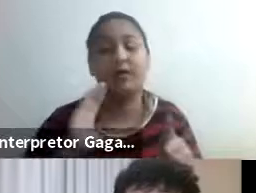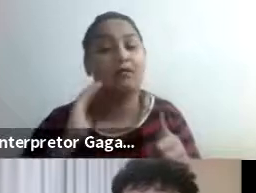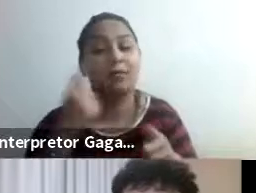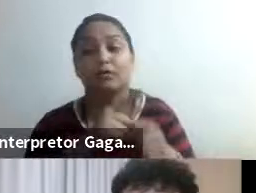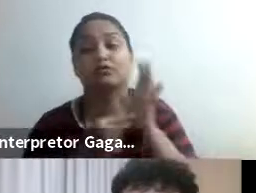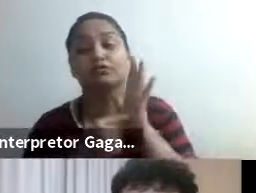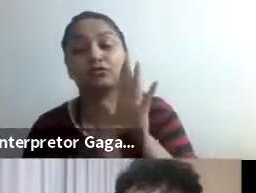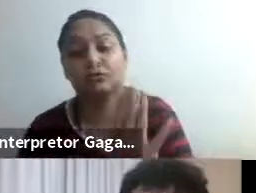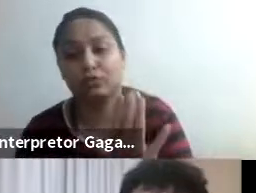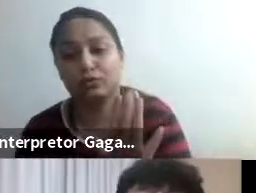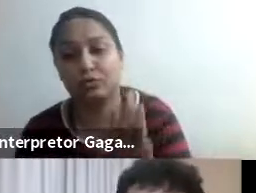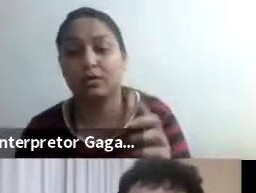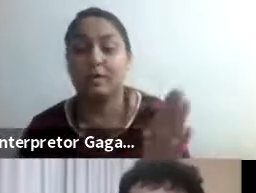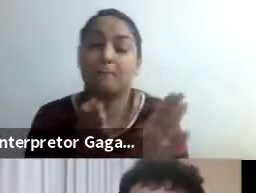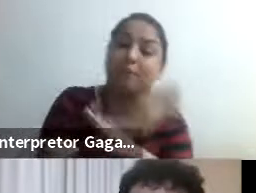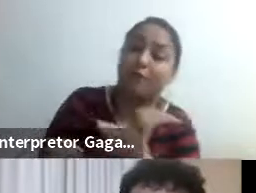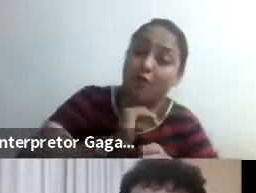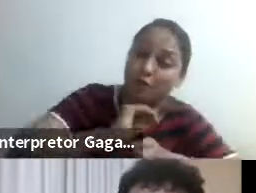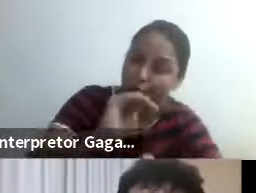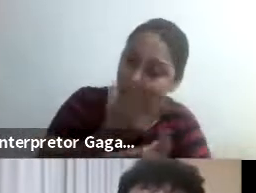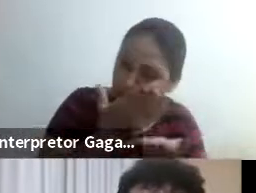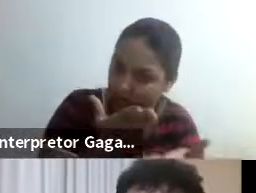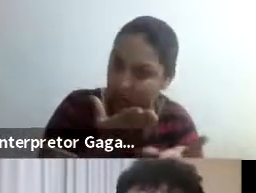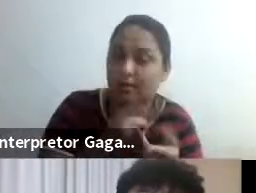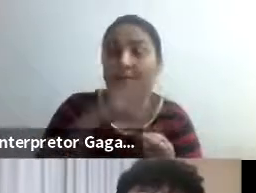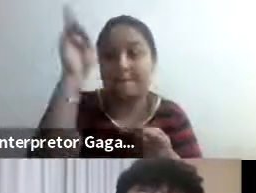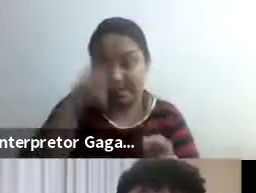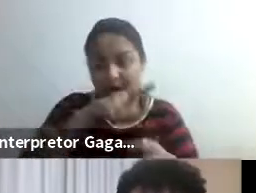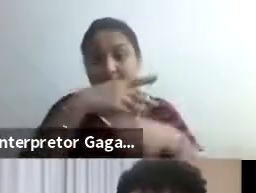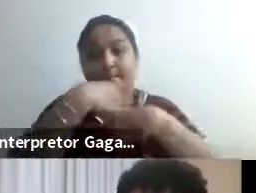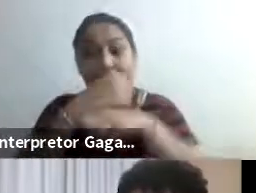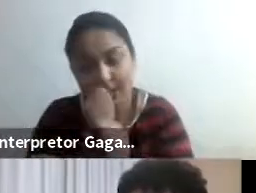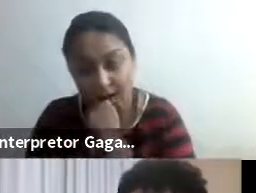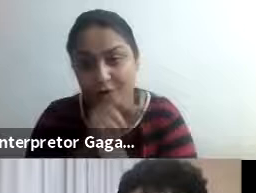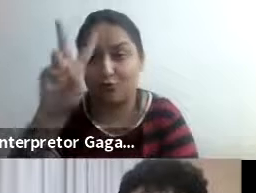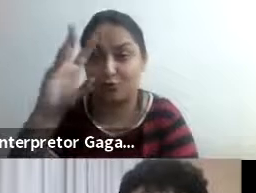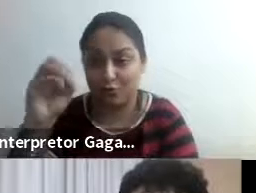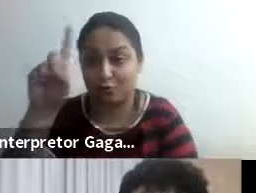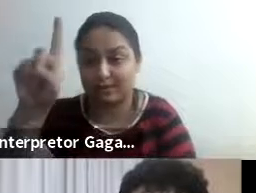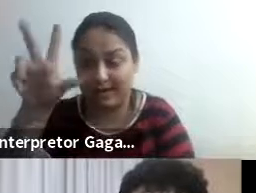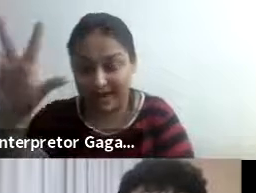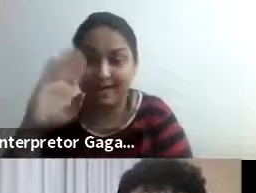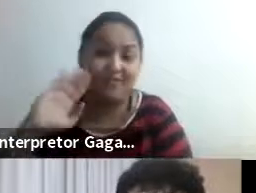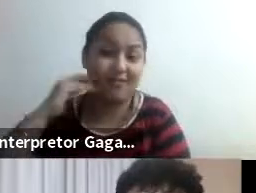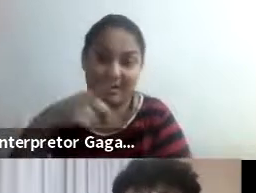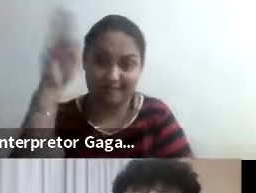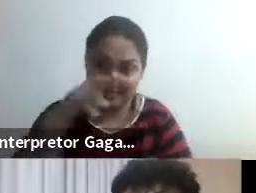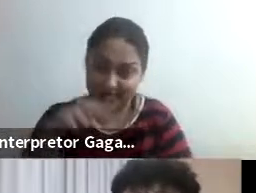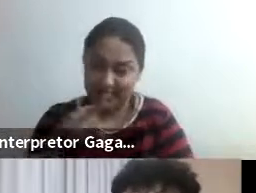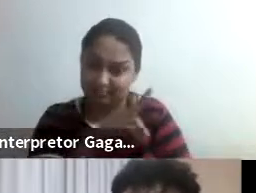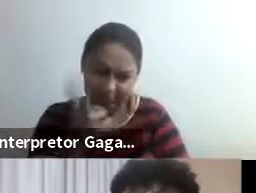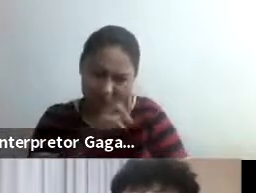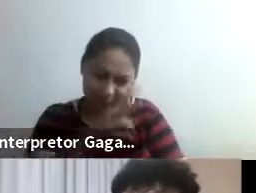her early childhood and the paintings that she made in 2018, her sense